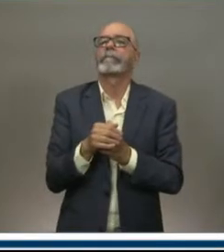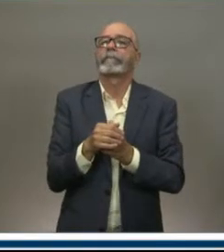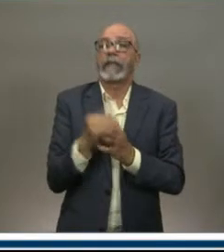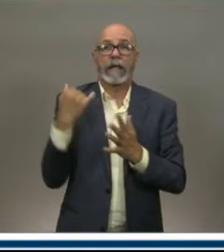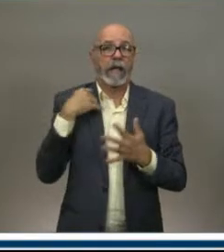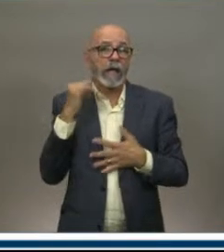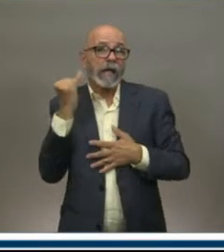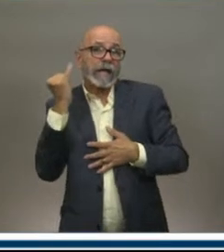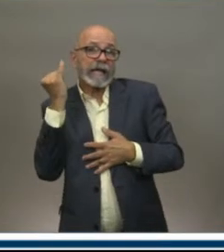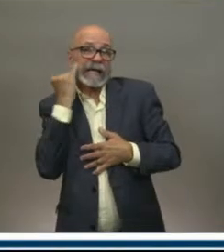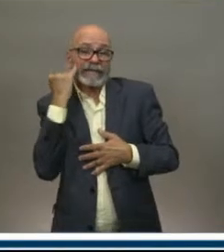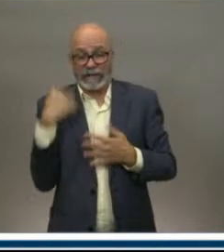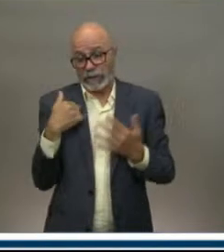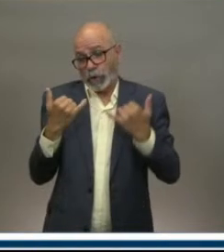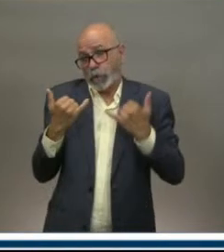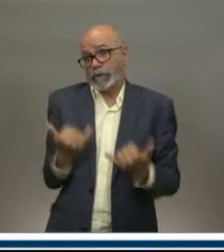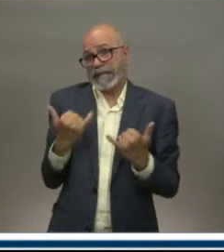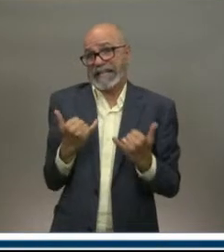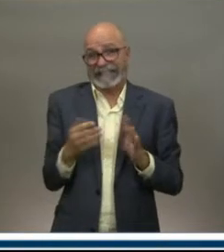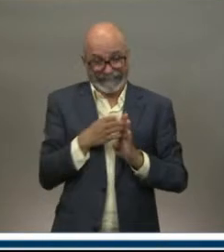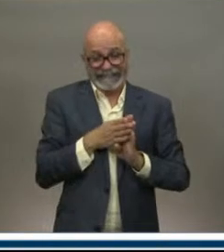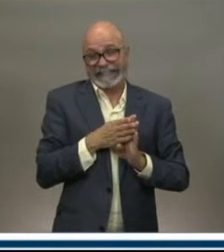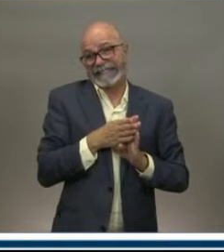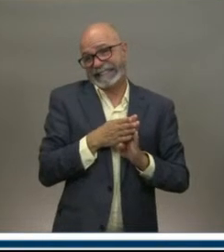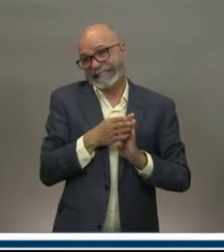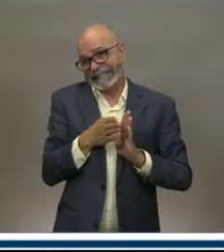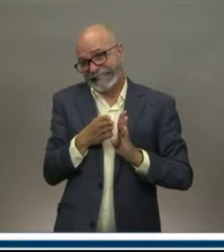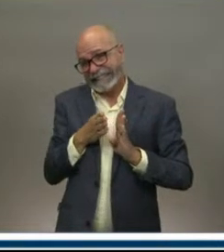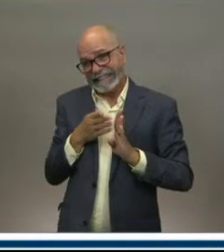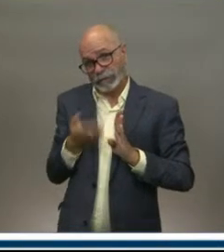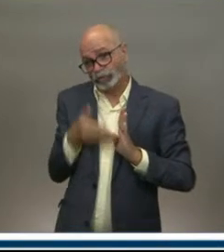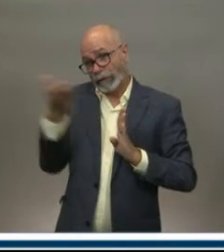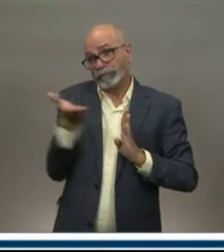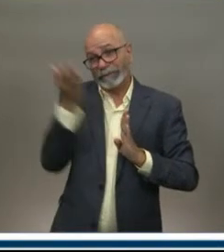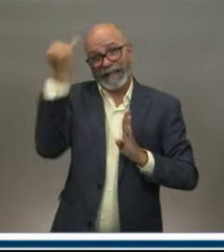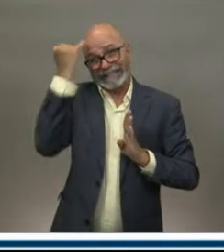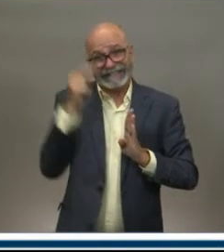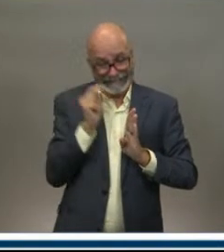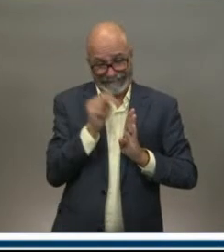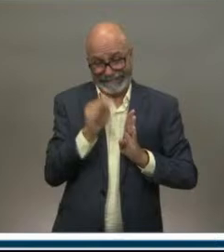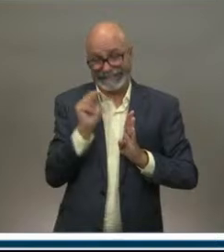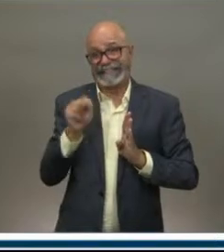more short or immediate term items that are in the recommendations,